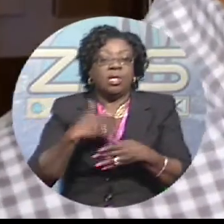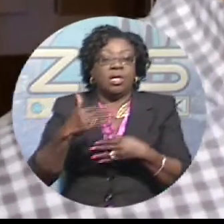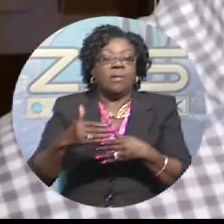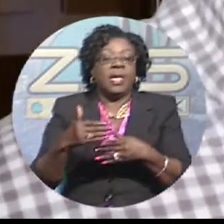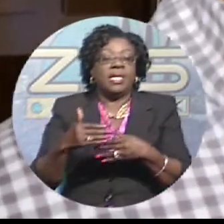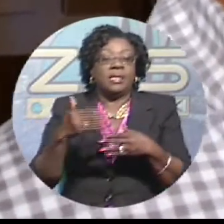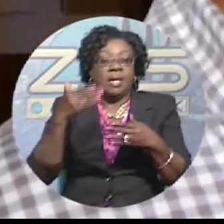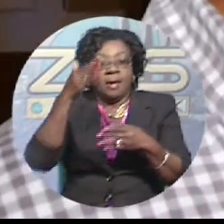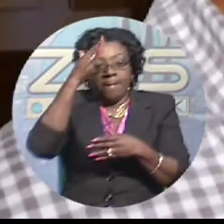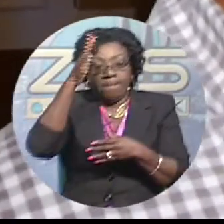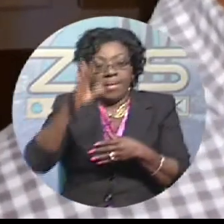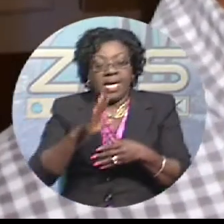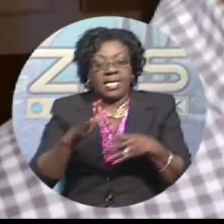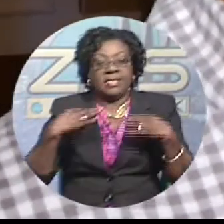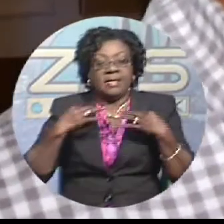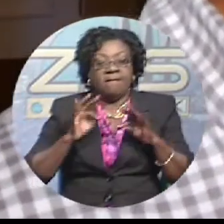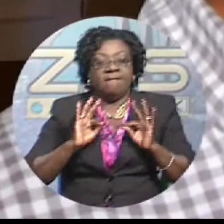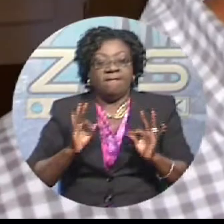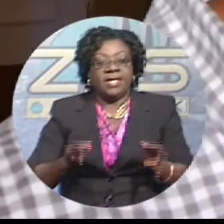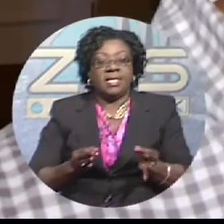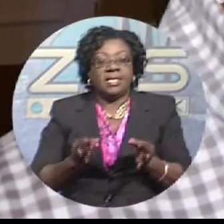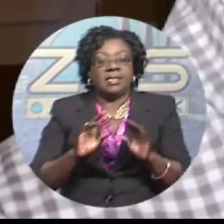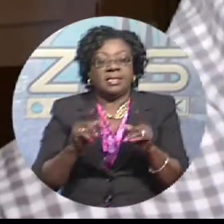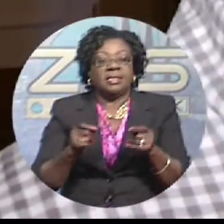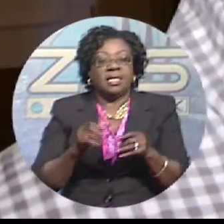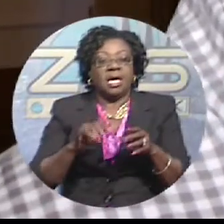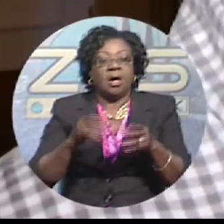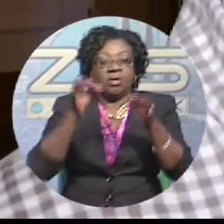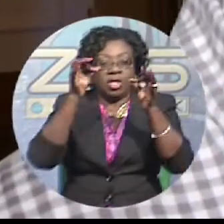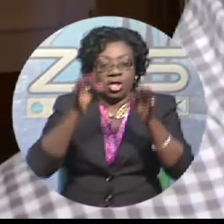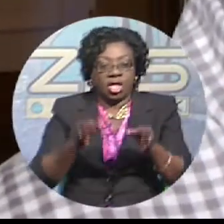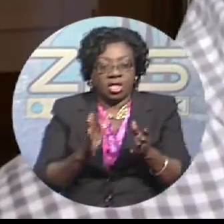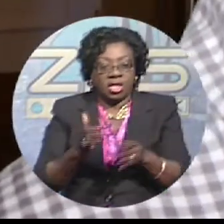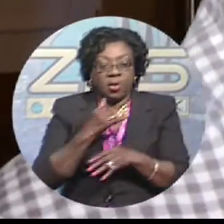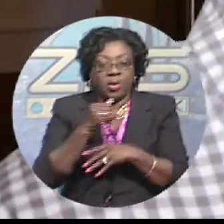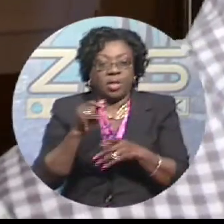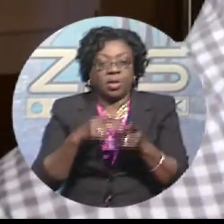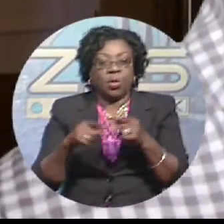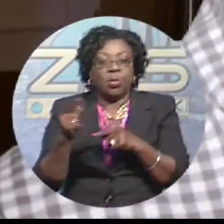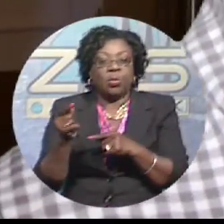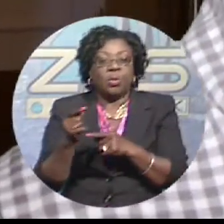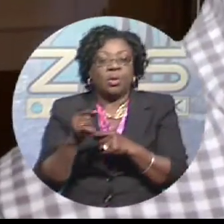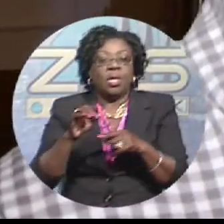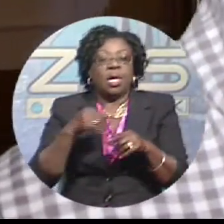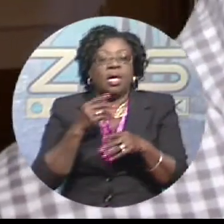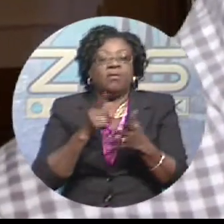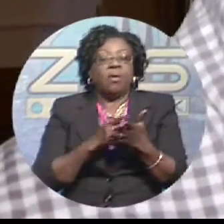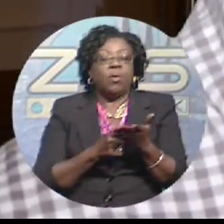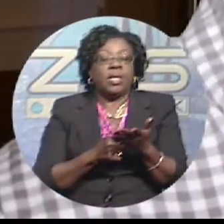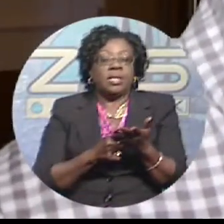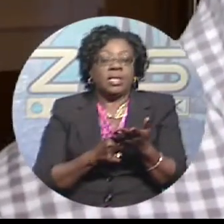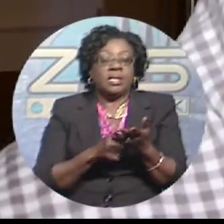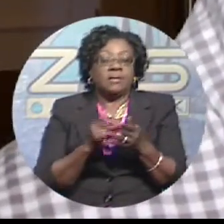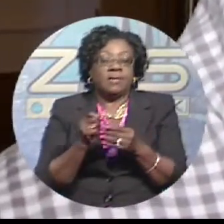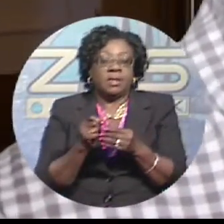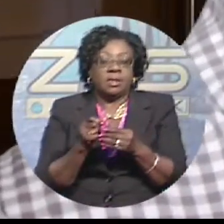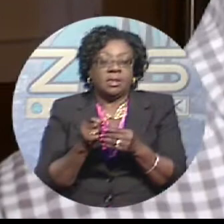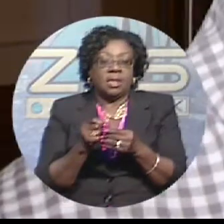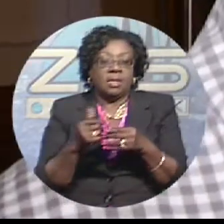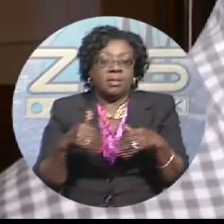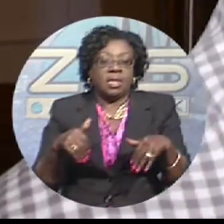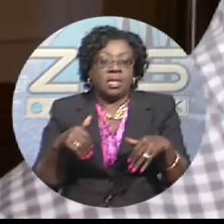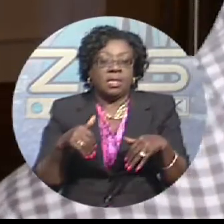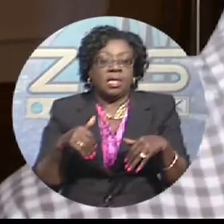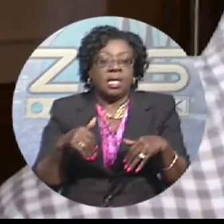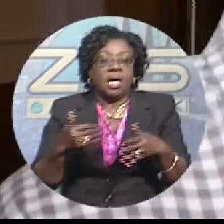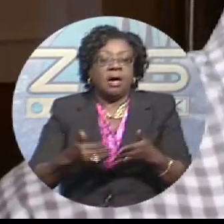physique, how the judging will go. Bodybuilding, there's like a couple different new poses for women's figure and fitness and bikini. They